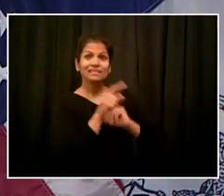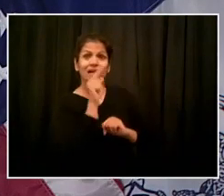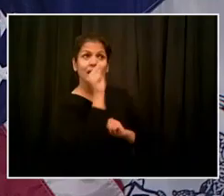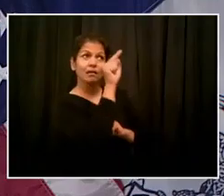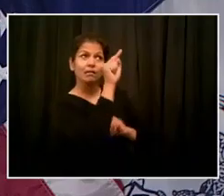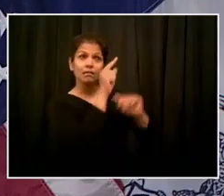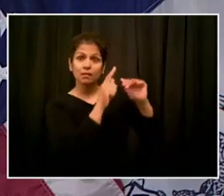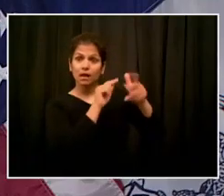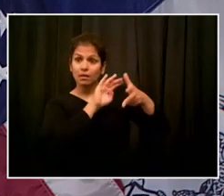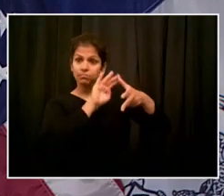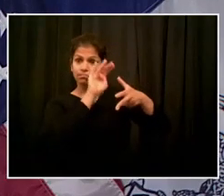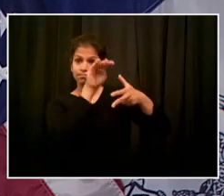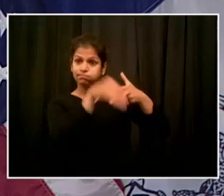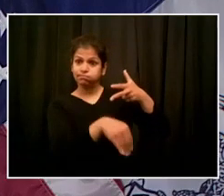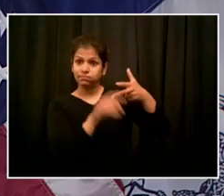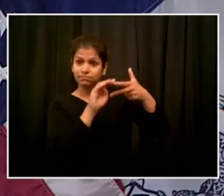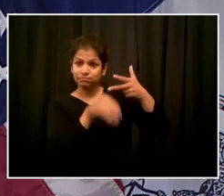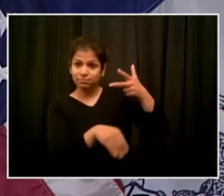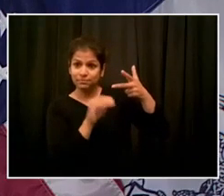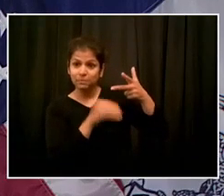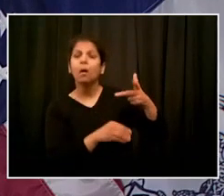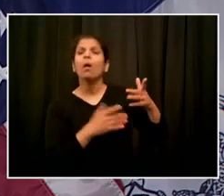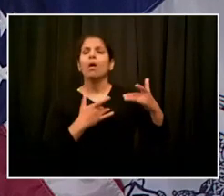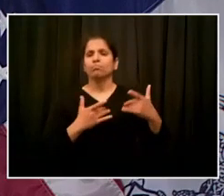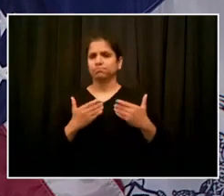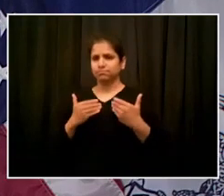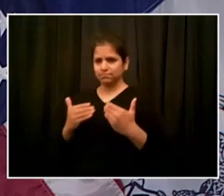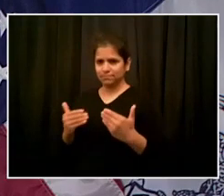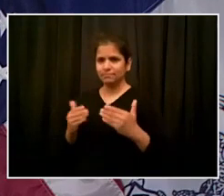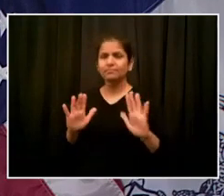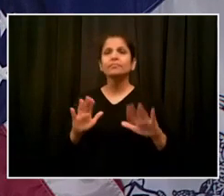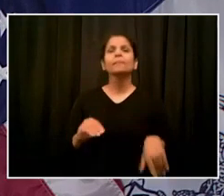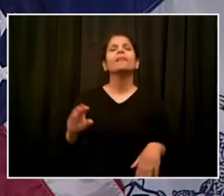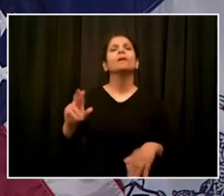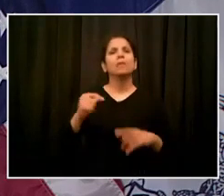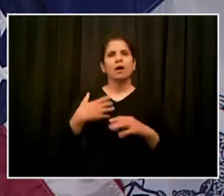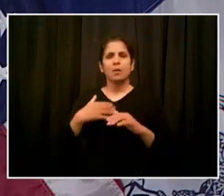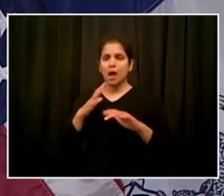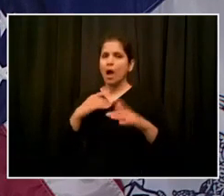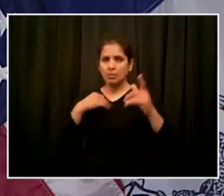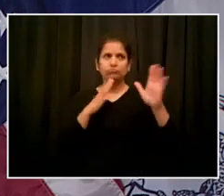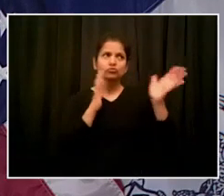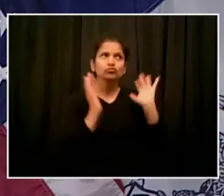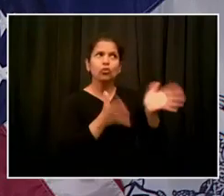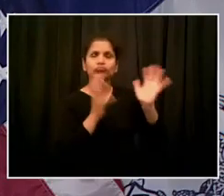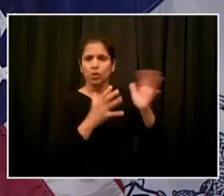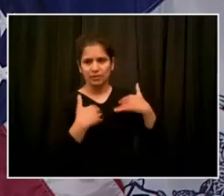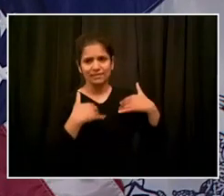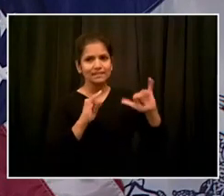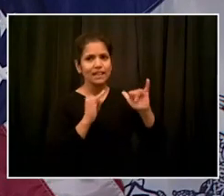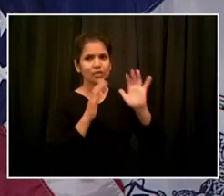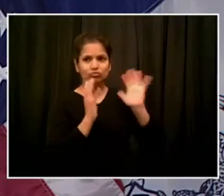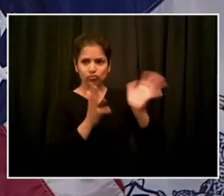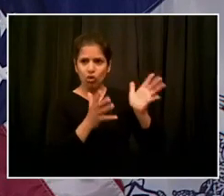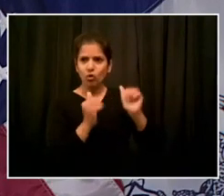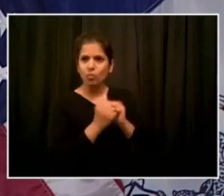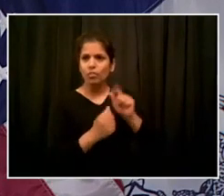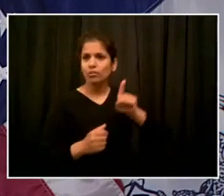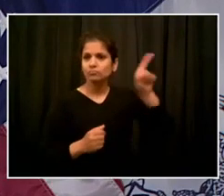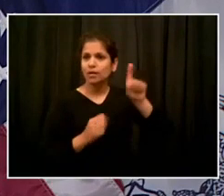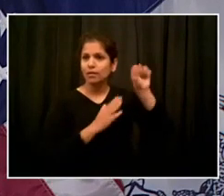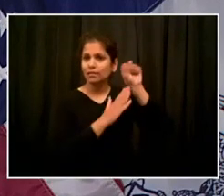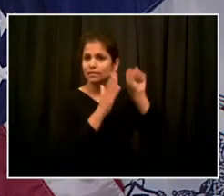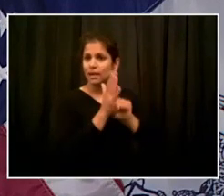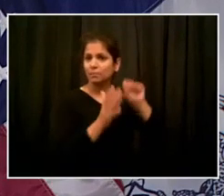in regular communication with the state to make sure we're all coordinated and all ready. So I'm going to only say it that way. I